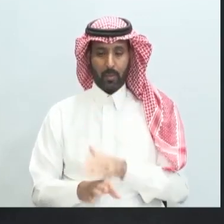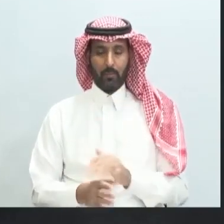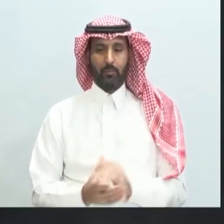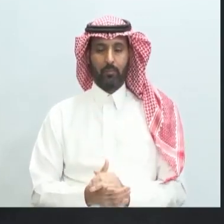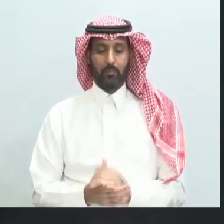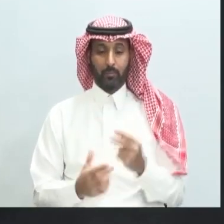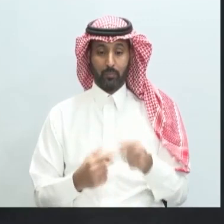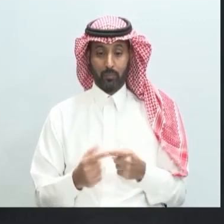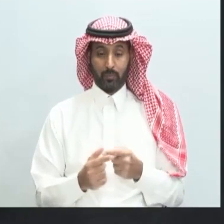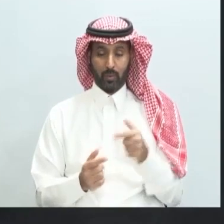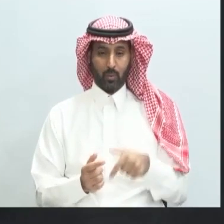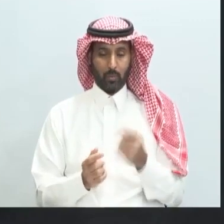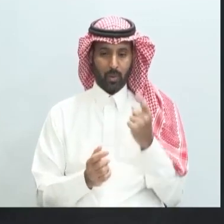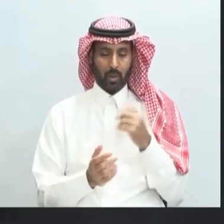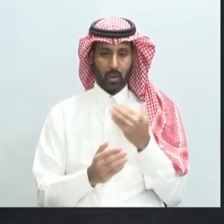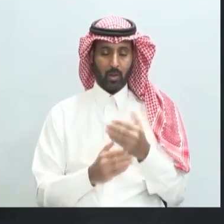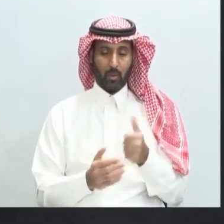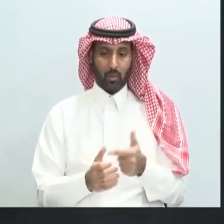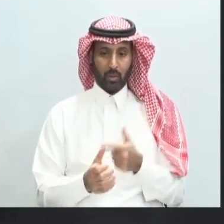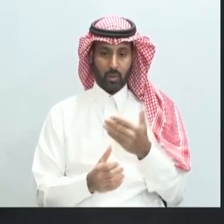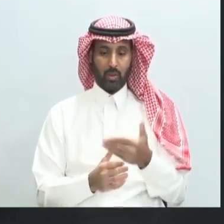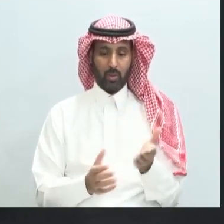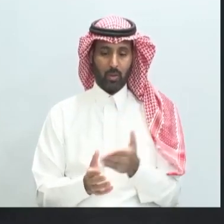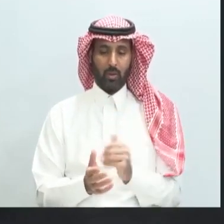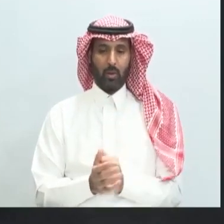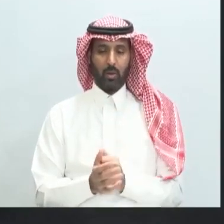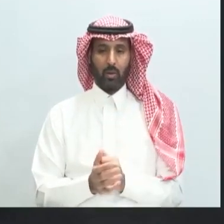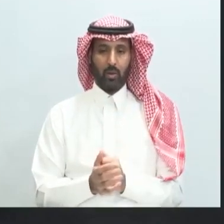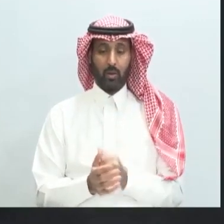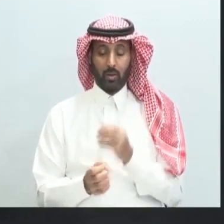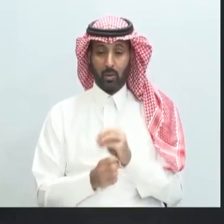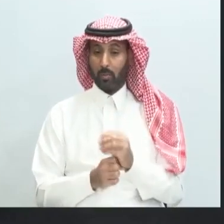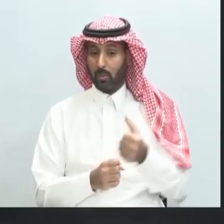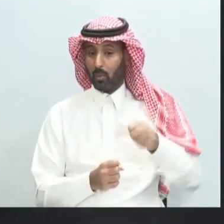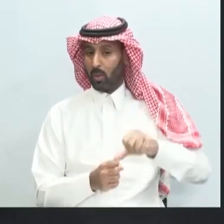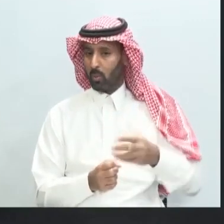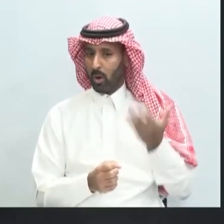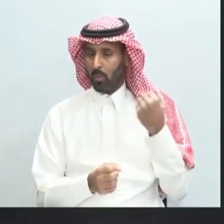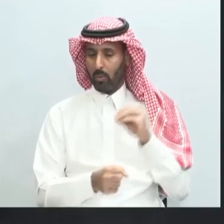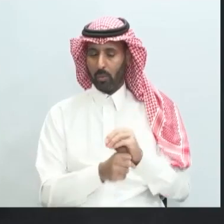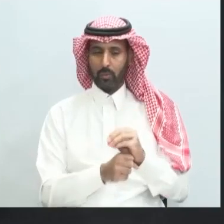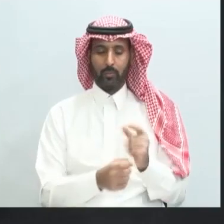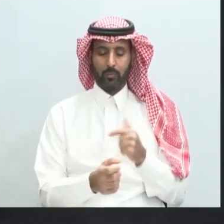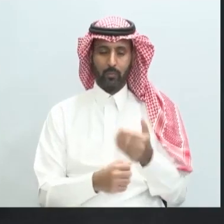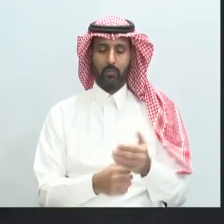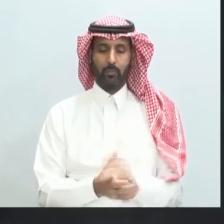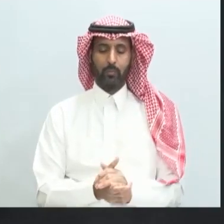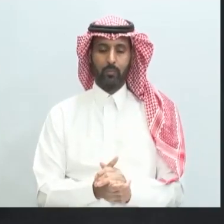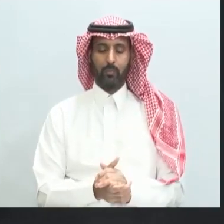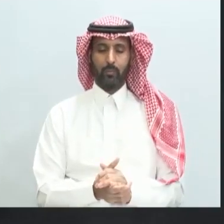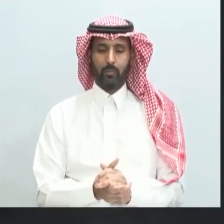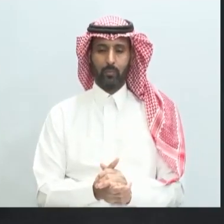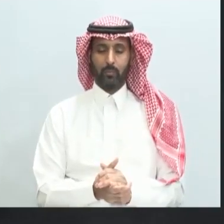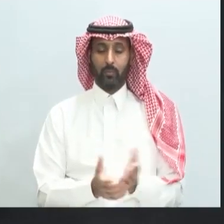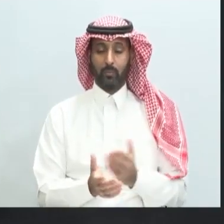So let's remind ourselves of the good things and also the bad things that you will have if you got up